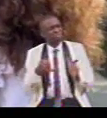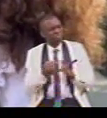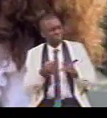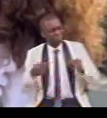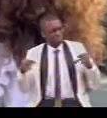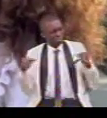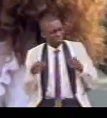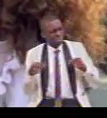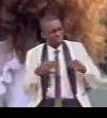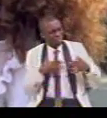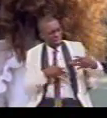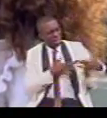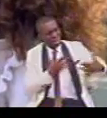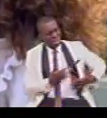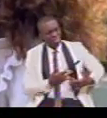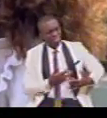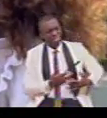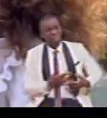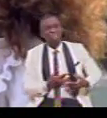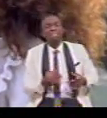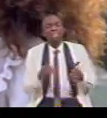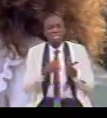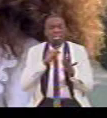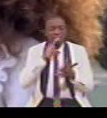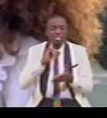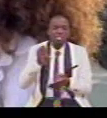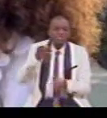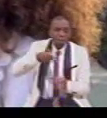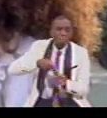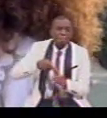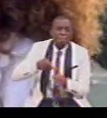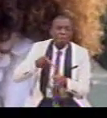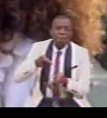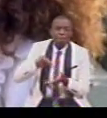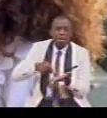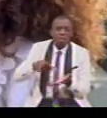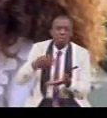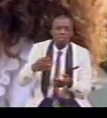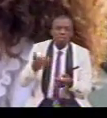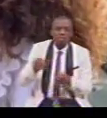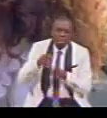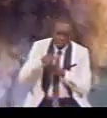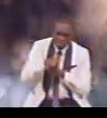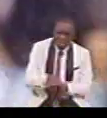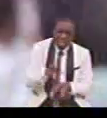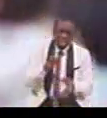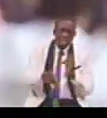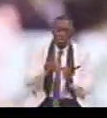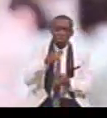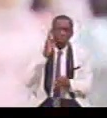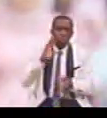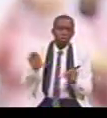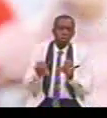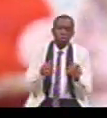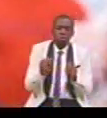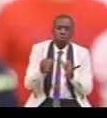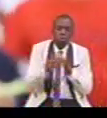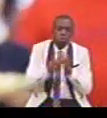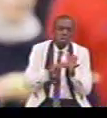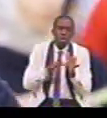it pays it's part of the Affliction but if you're going to do the will of God it says